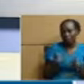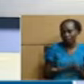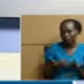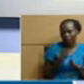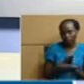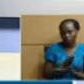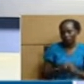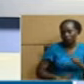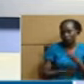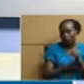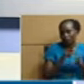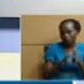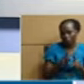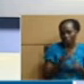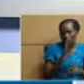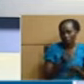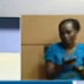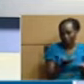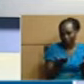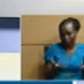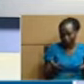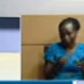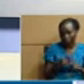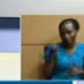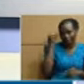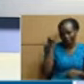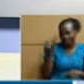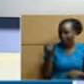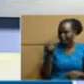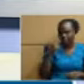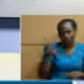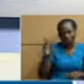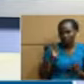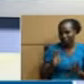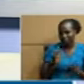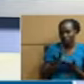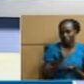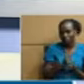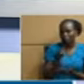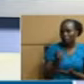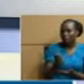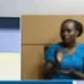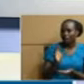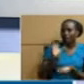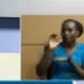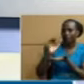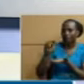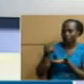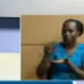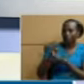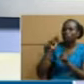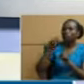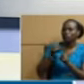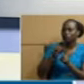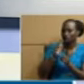support the people who are vulnerable, the idea is not right, because the money that has been accumulated was for a different purpose. So